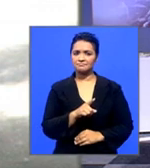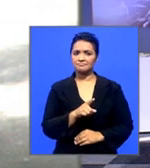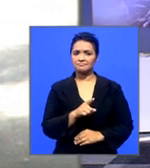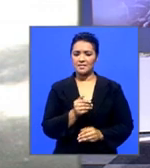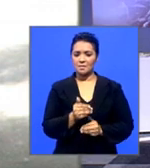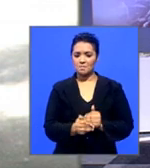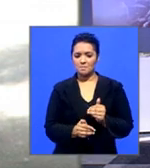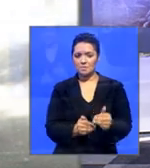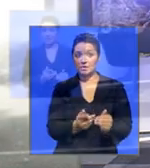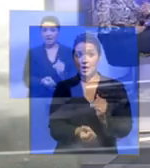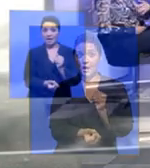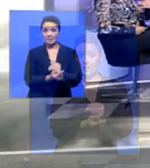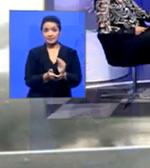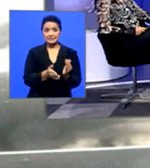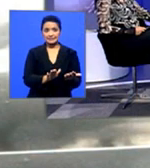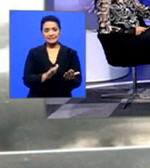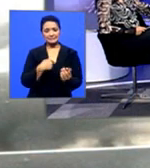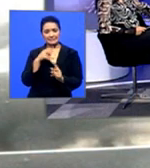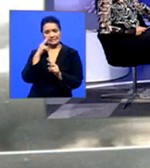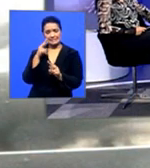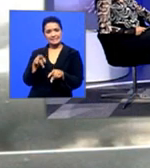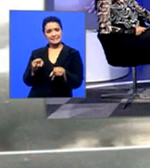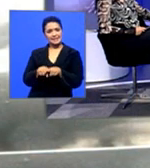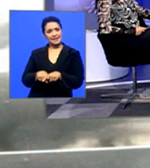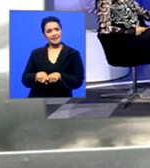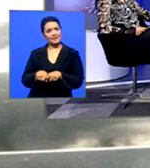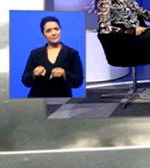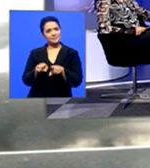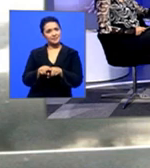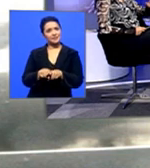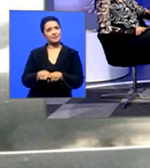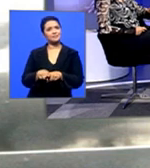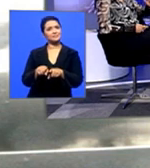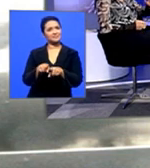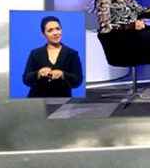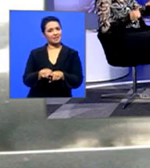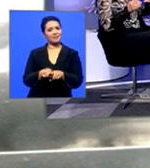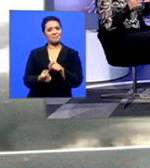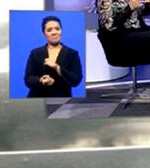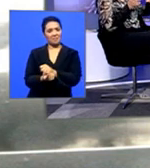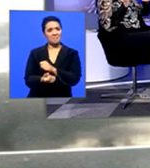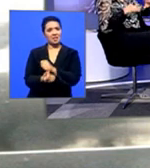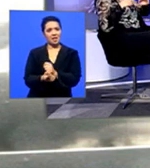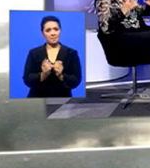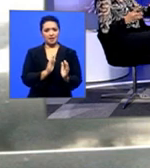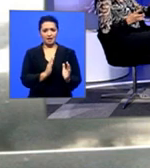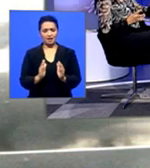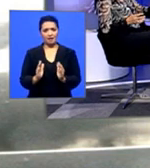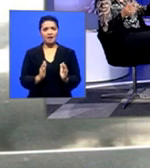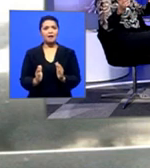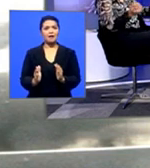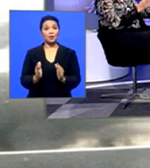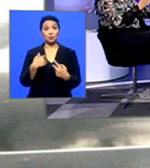it's an interesting process that we are seeing, because every morning we have seen the same, process, and we've seen, what we